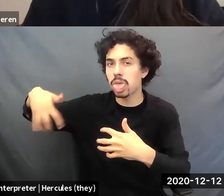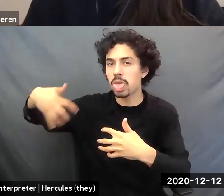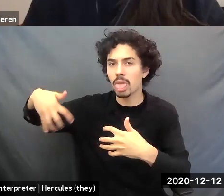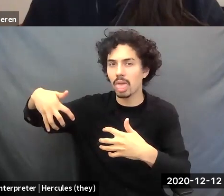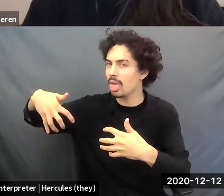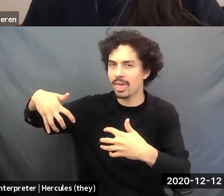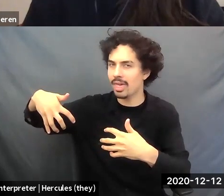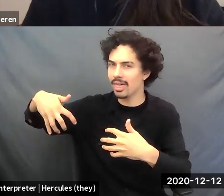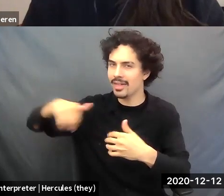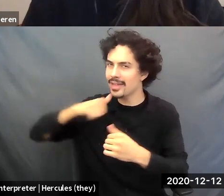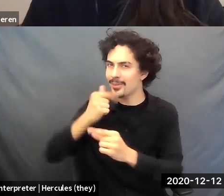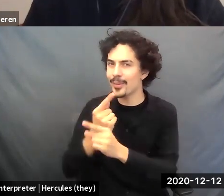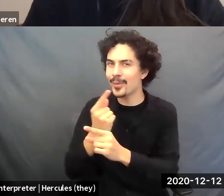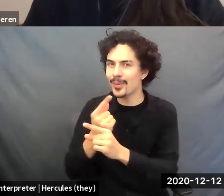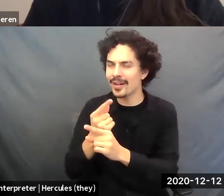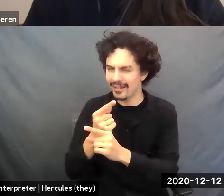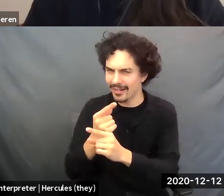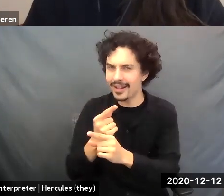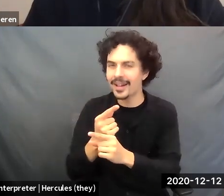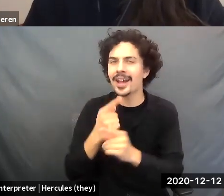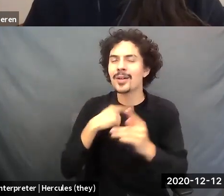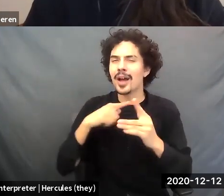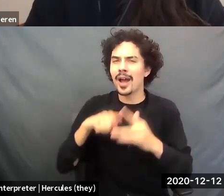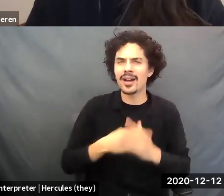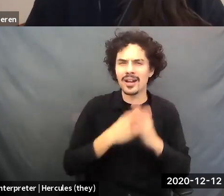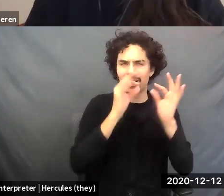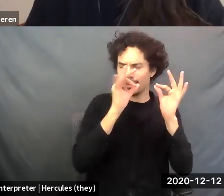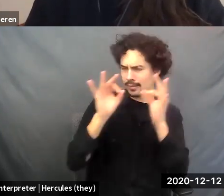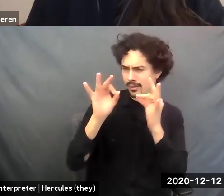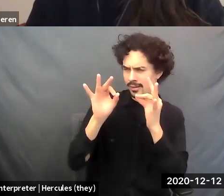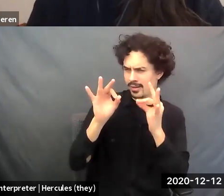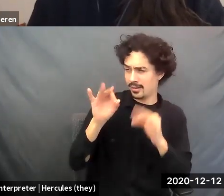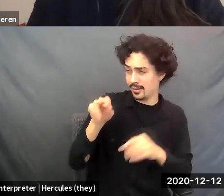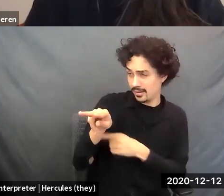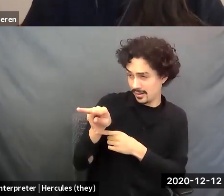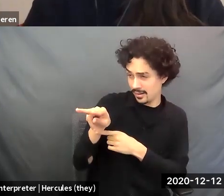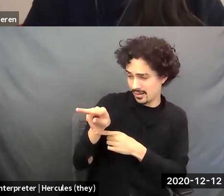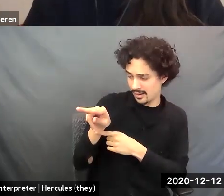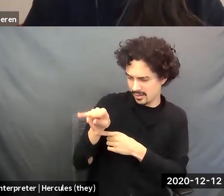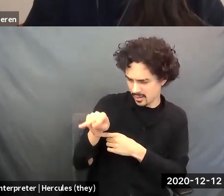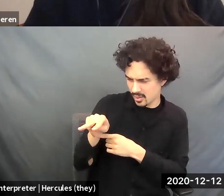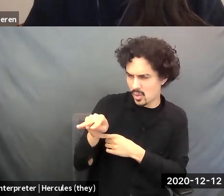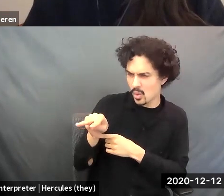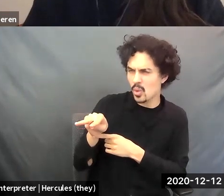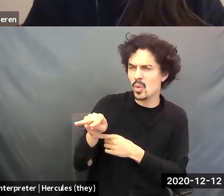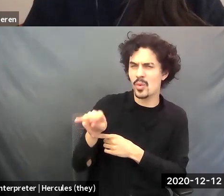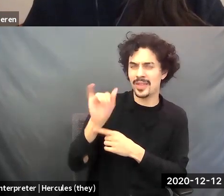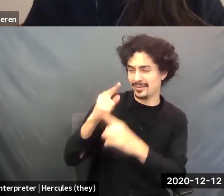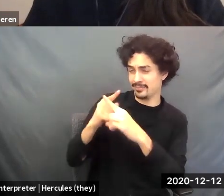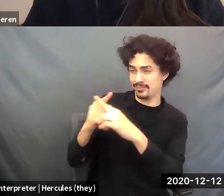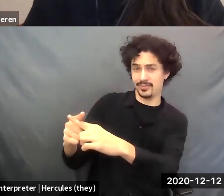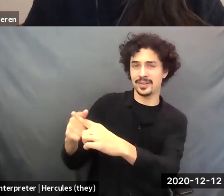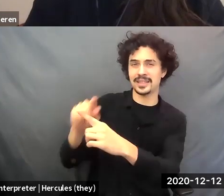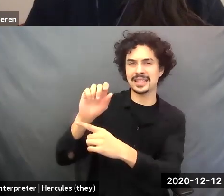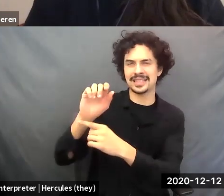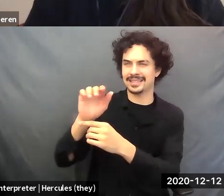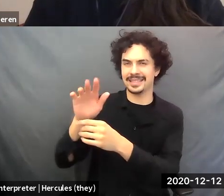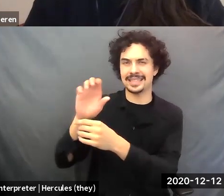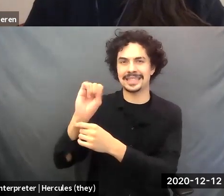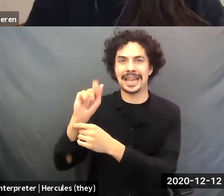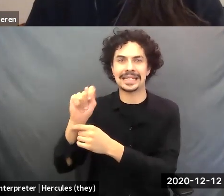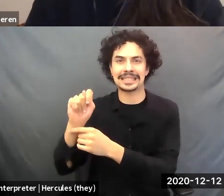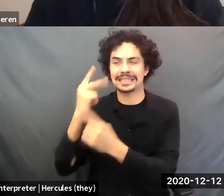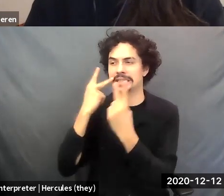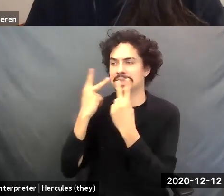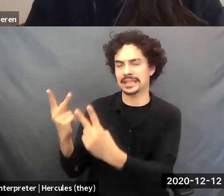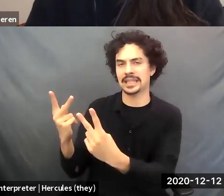some ways, it's interesting what a spectacle they have become like this particular site. And I can also attend to one of the questions in the chat,